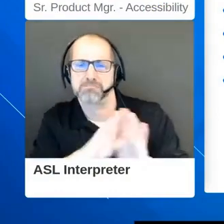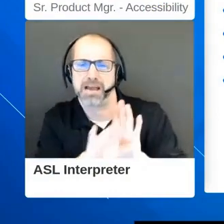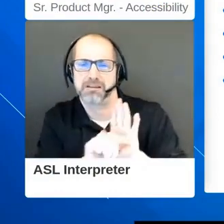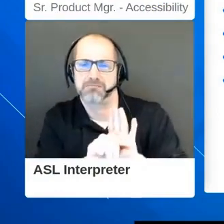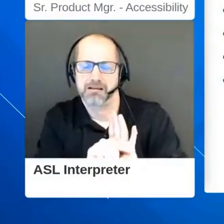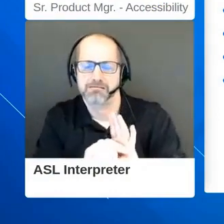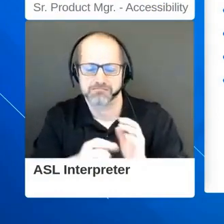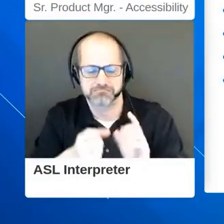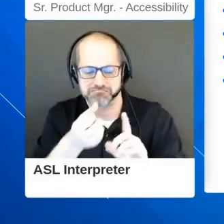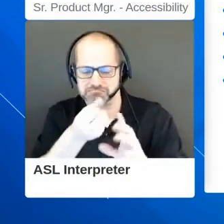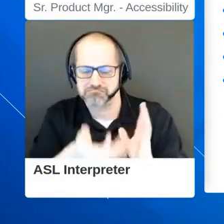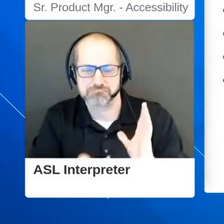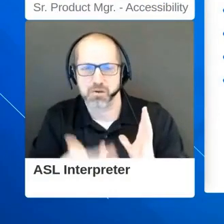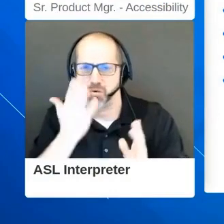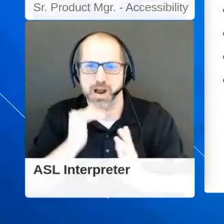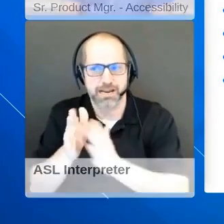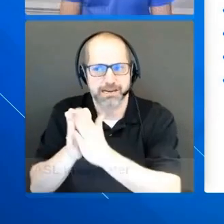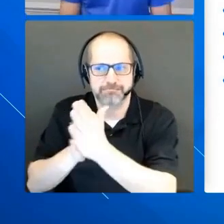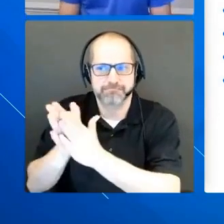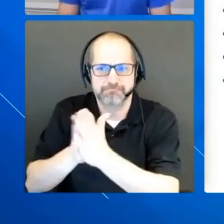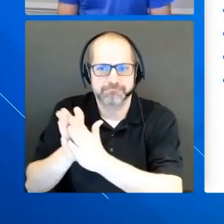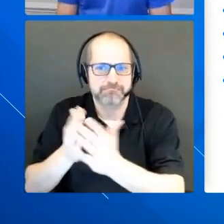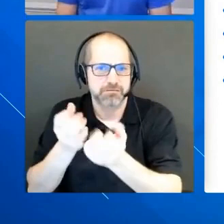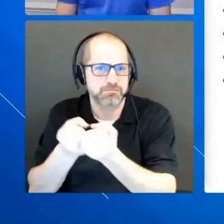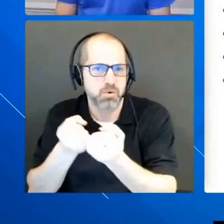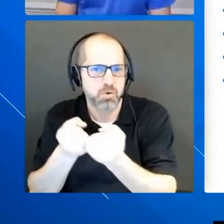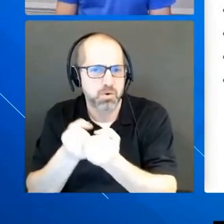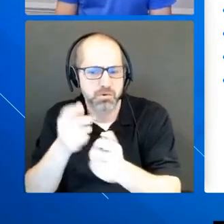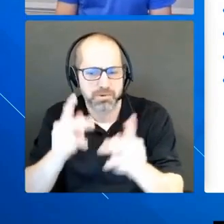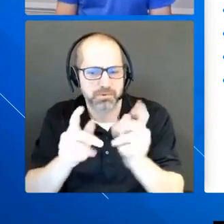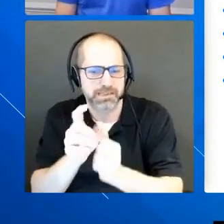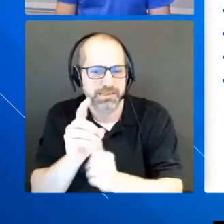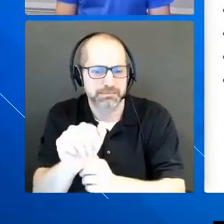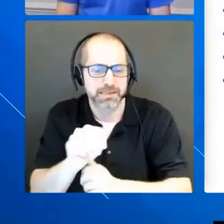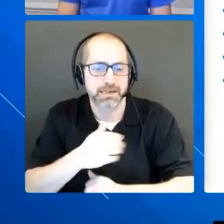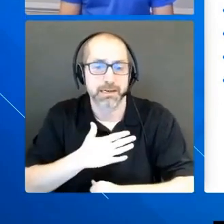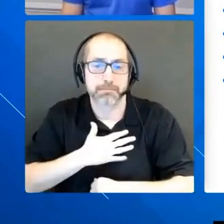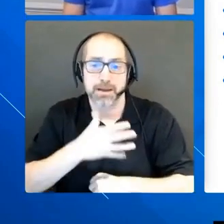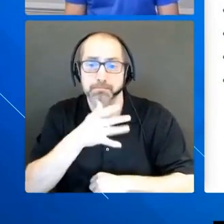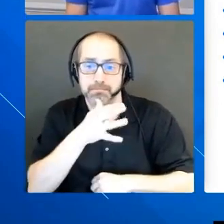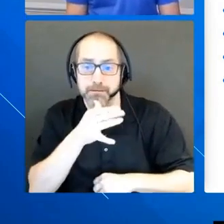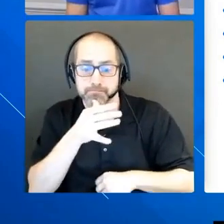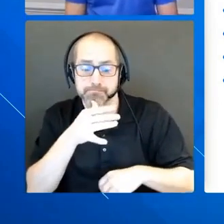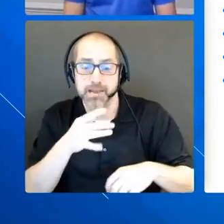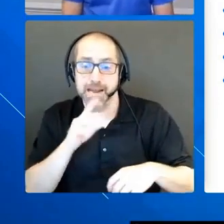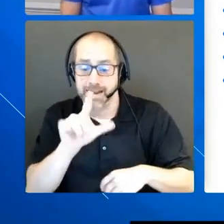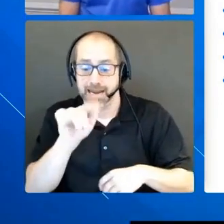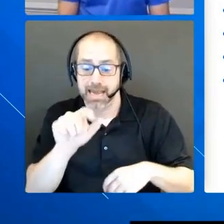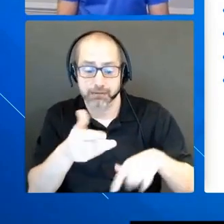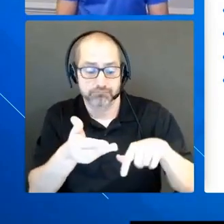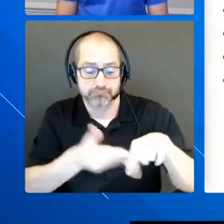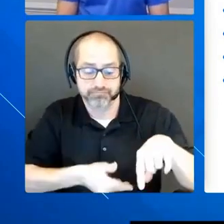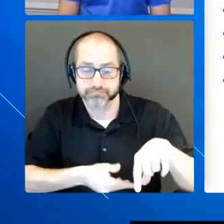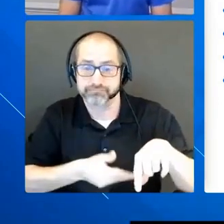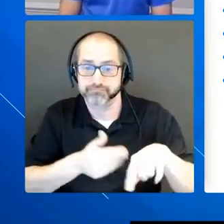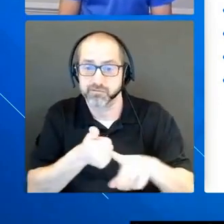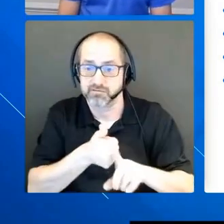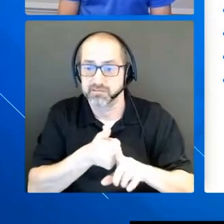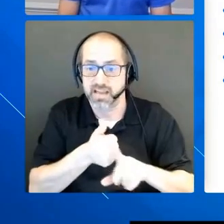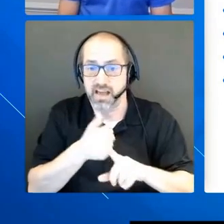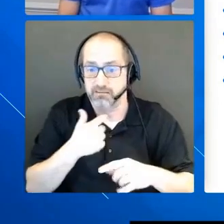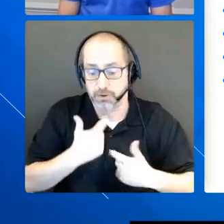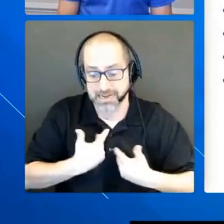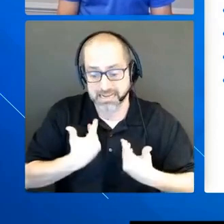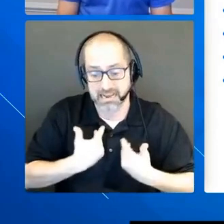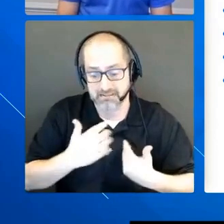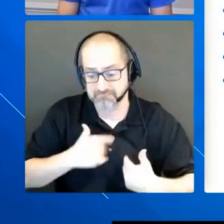disabilities. My mother was an amputee. She lost her leg to cancer when I was very young. I remember doing things like holding the doors